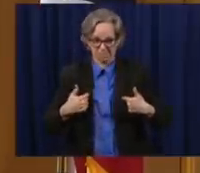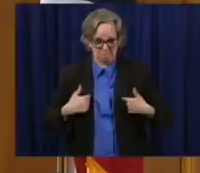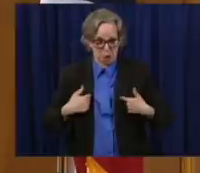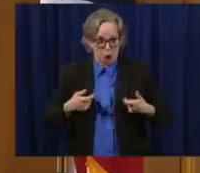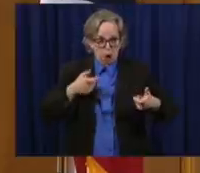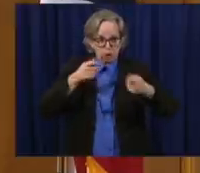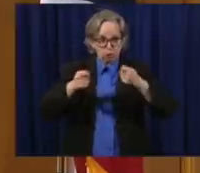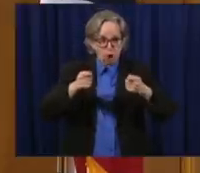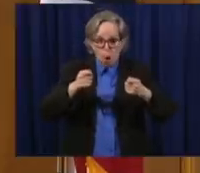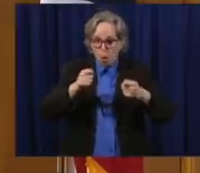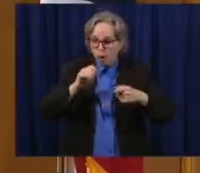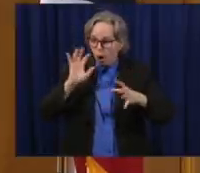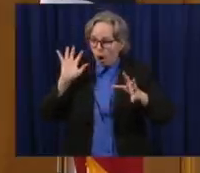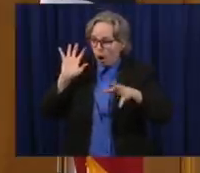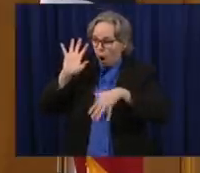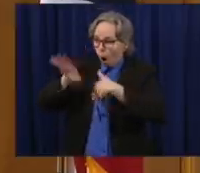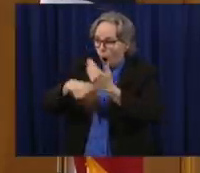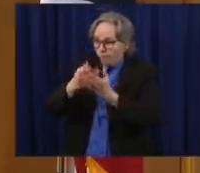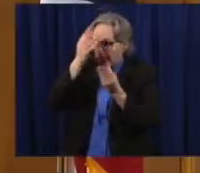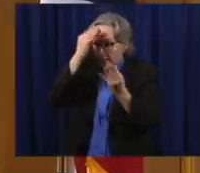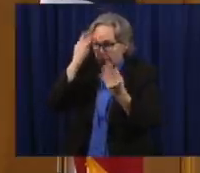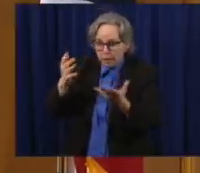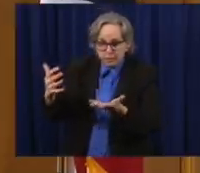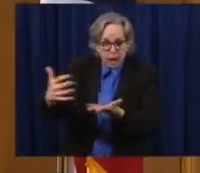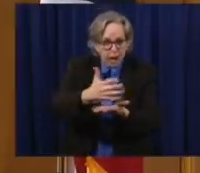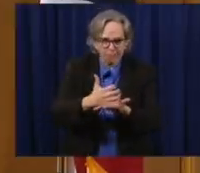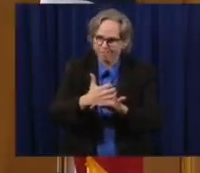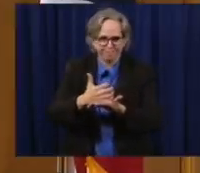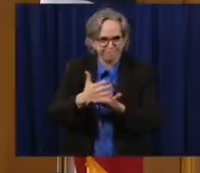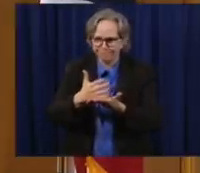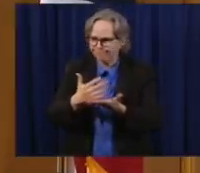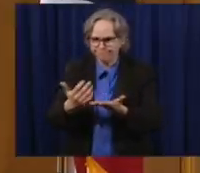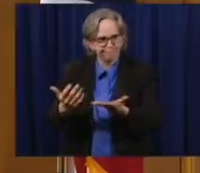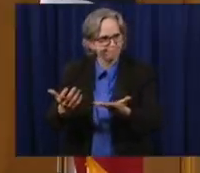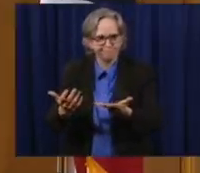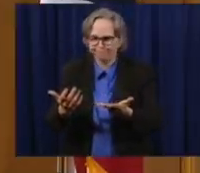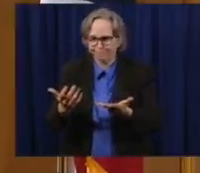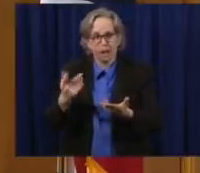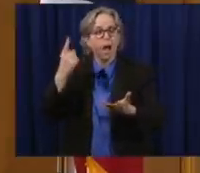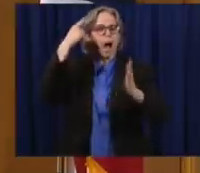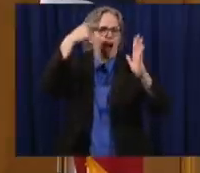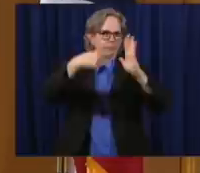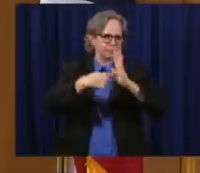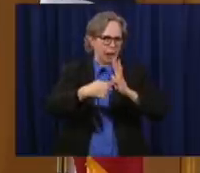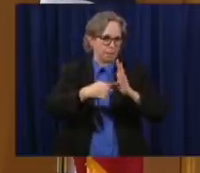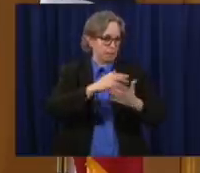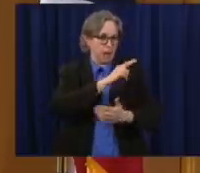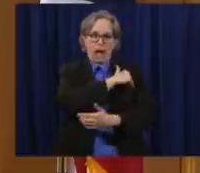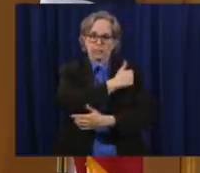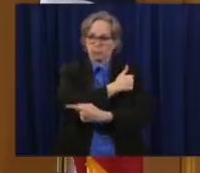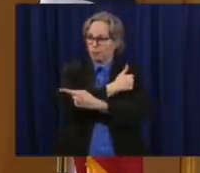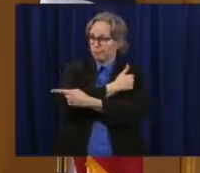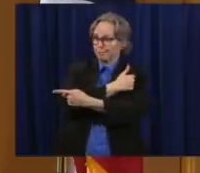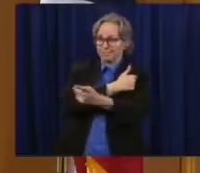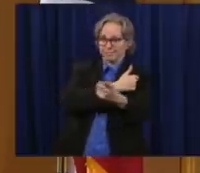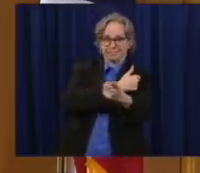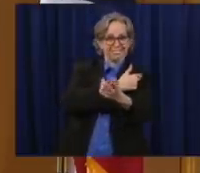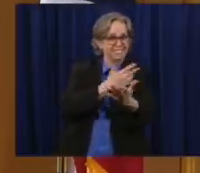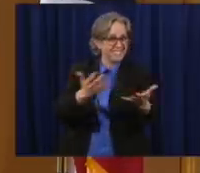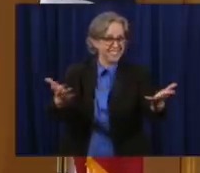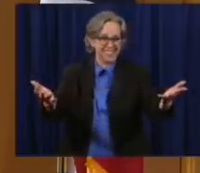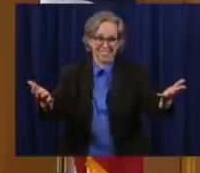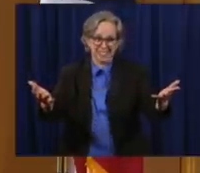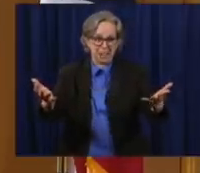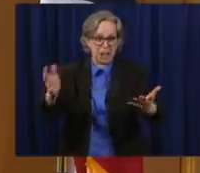as an example, for hospitals has been by the Hospital Association.